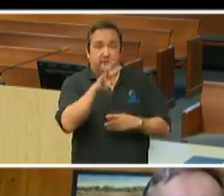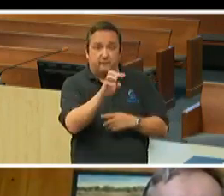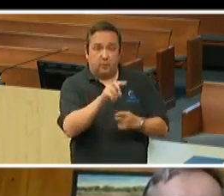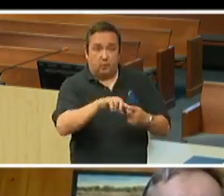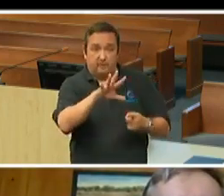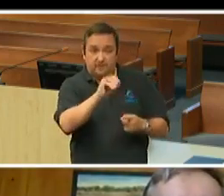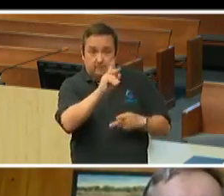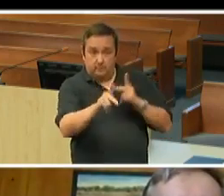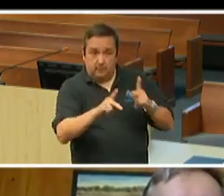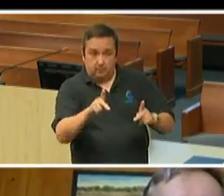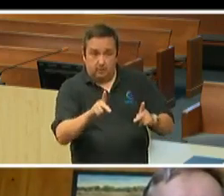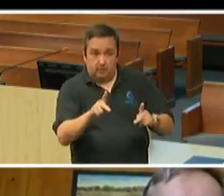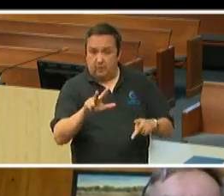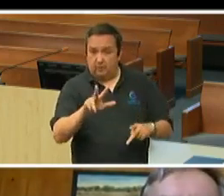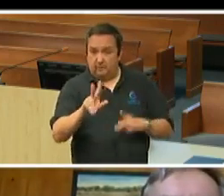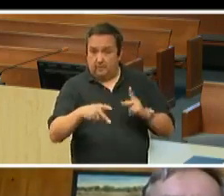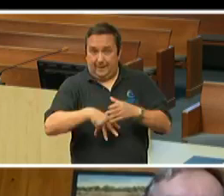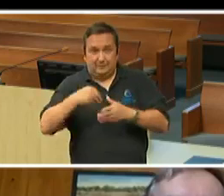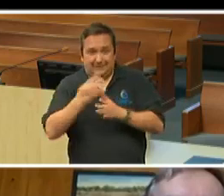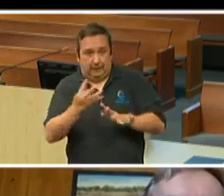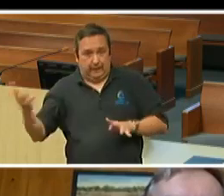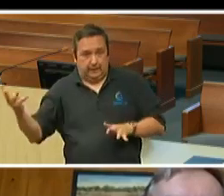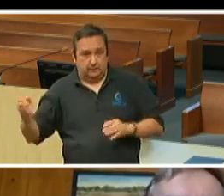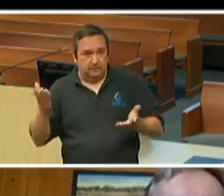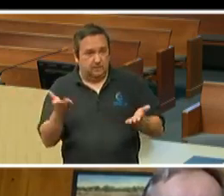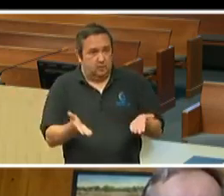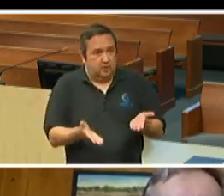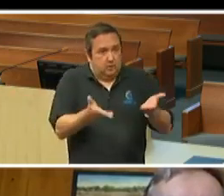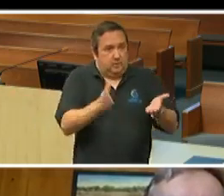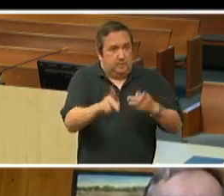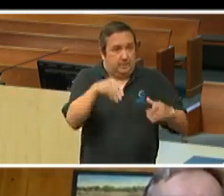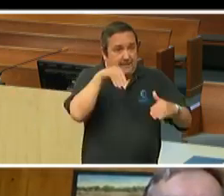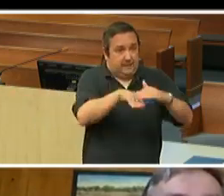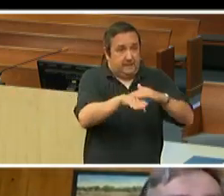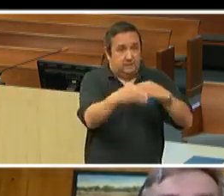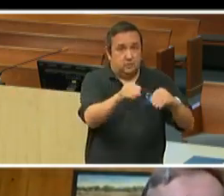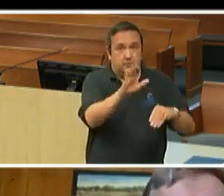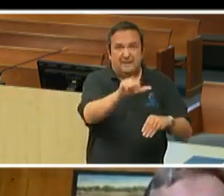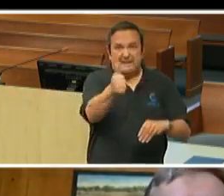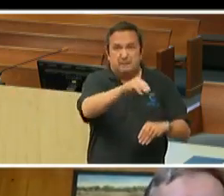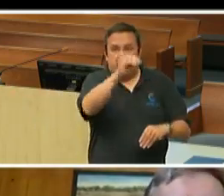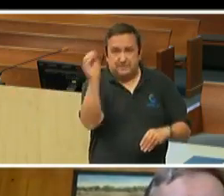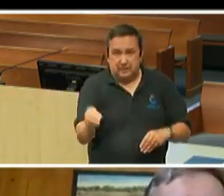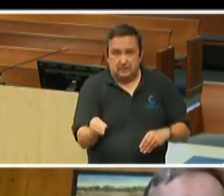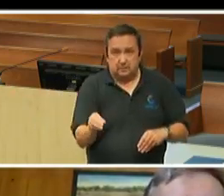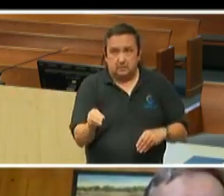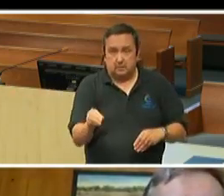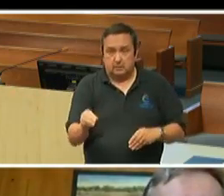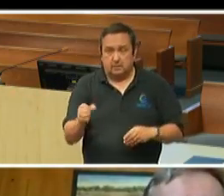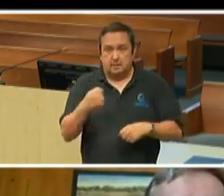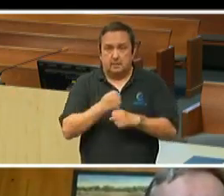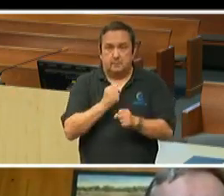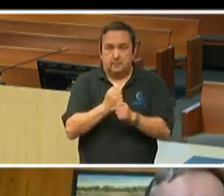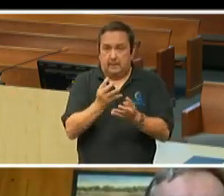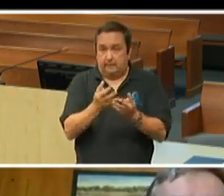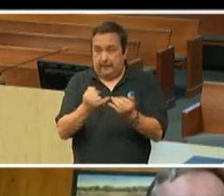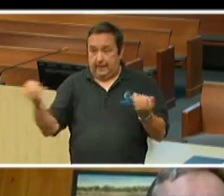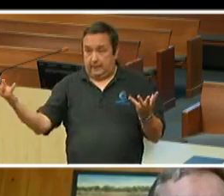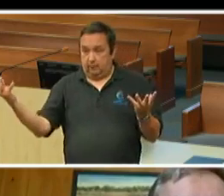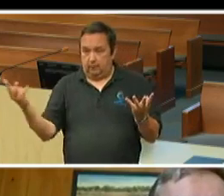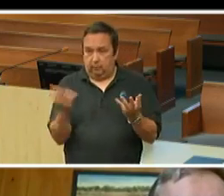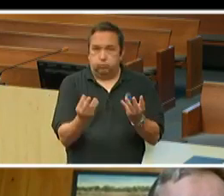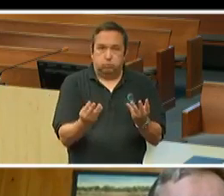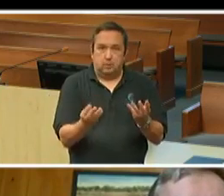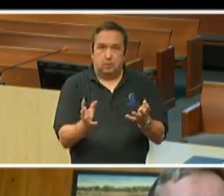store and we've got 3 to 5 people in line, increasing the number of people that we allow in by 10% is going to make a significant number of the lines go